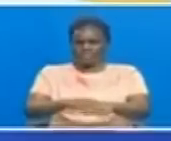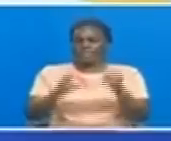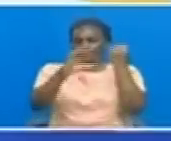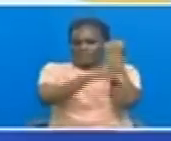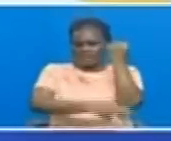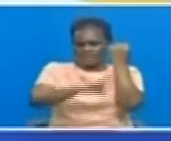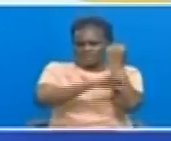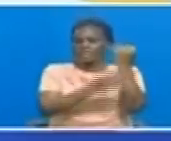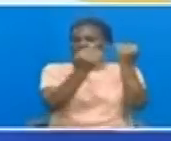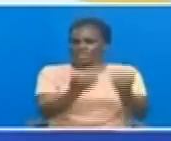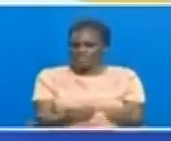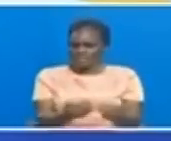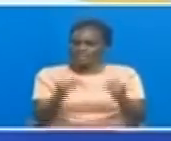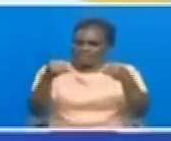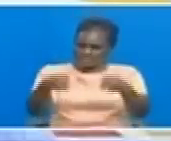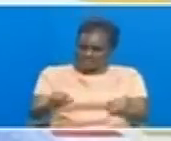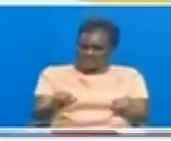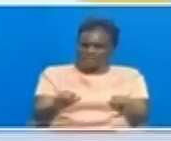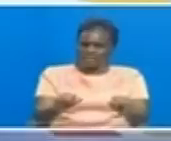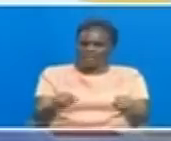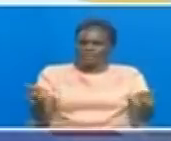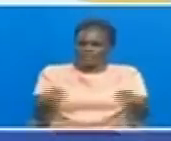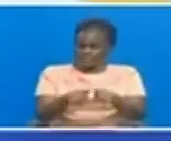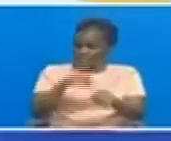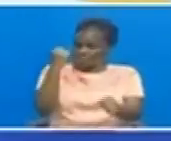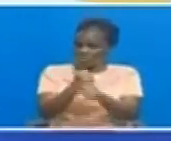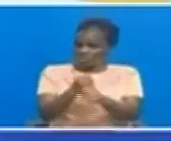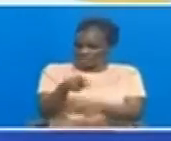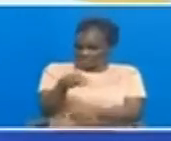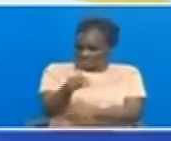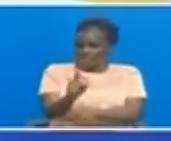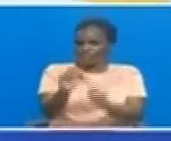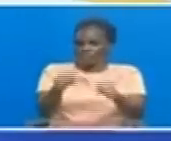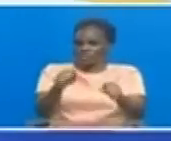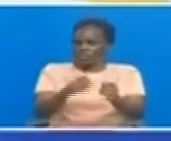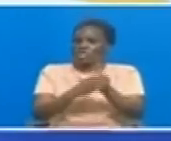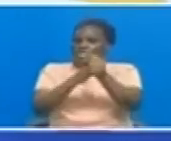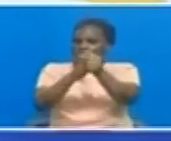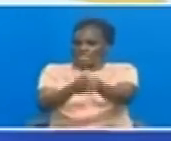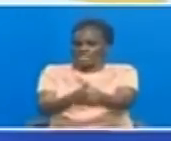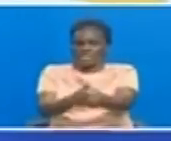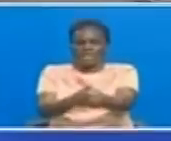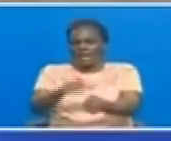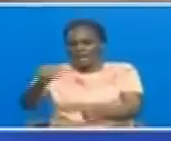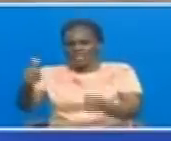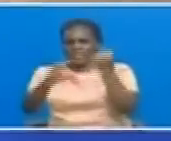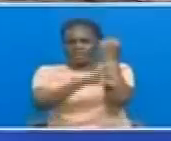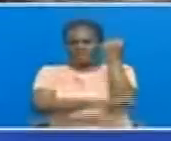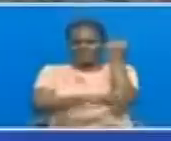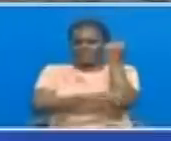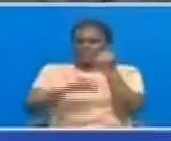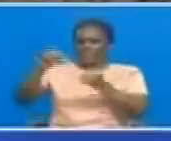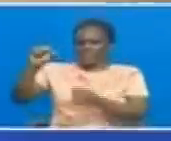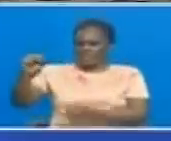country needs to try, and I think by doing so we will actually be leading the way for the whole continent. The